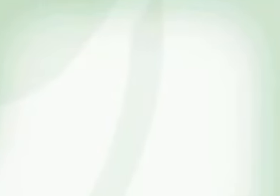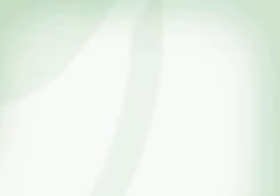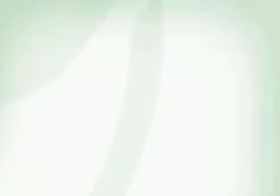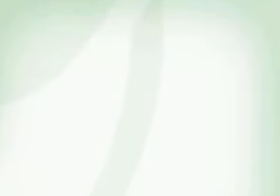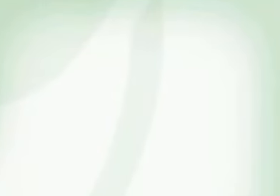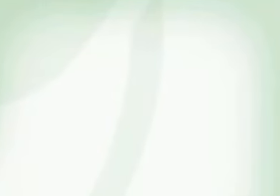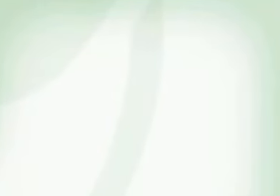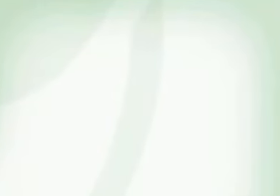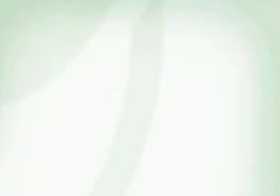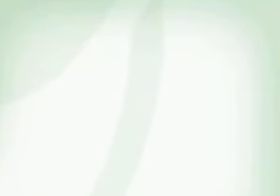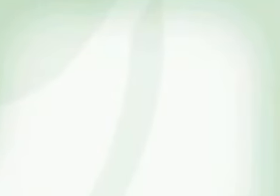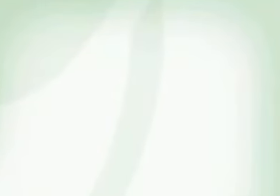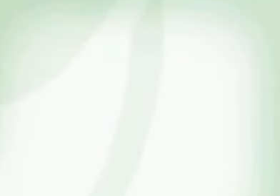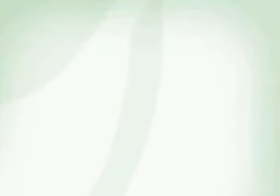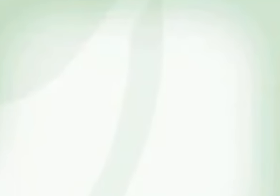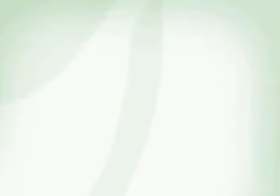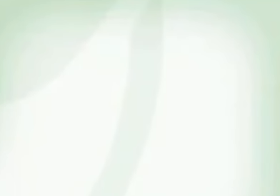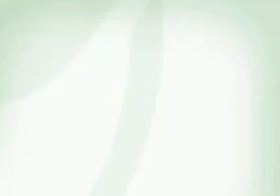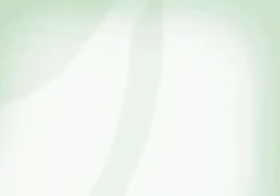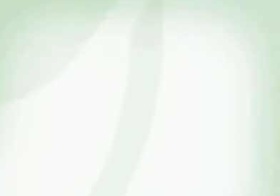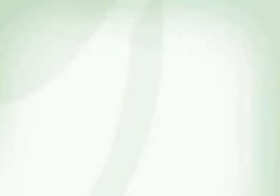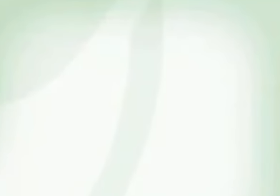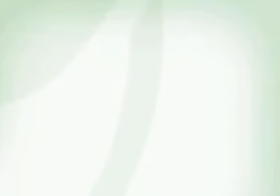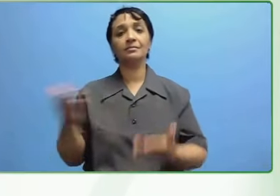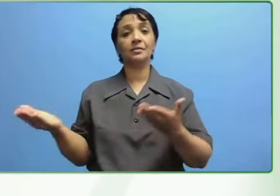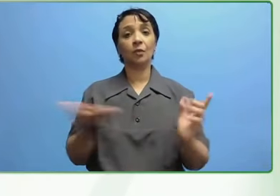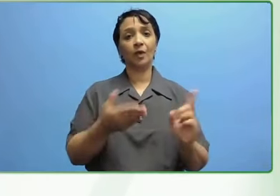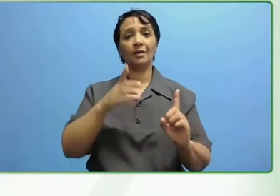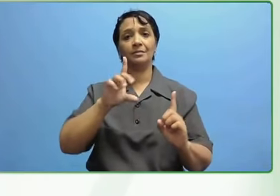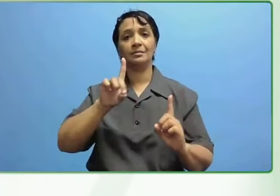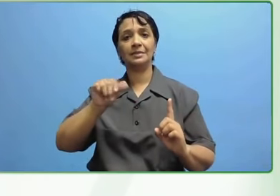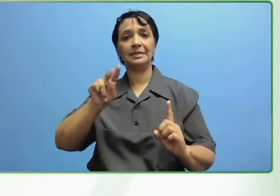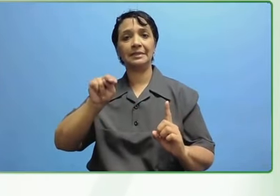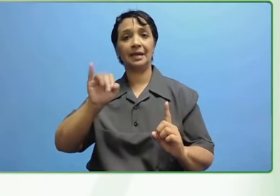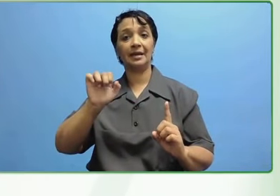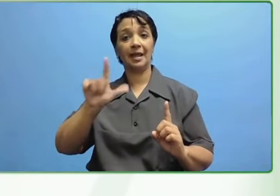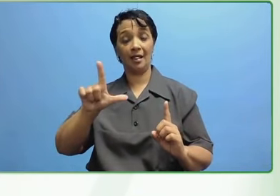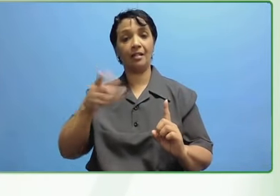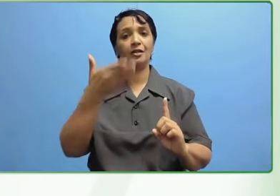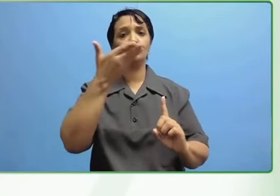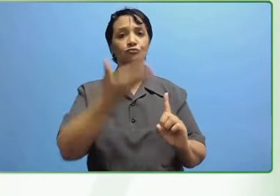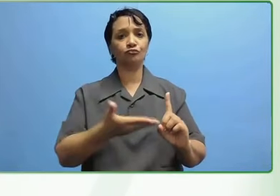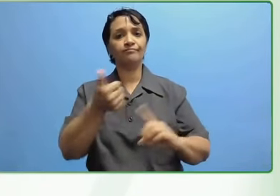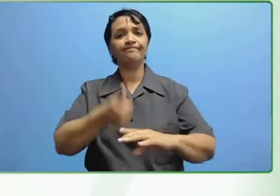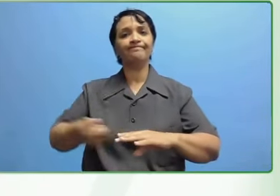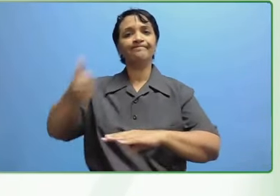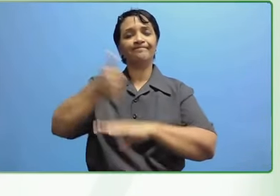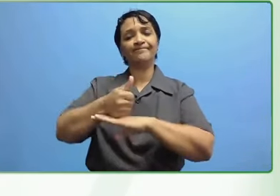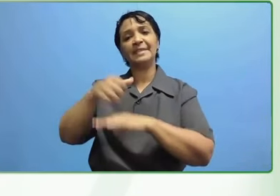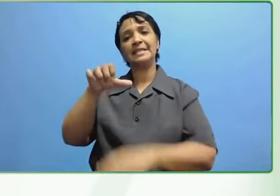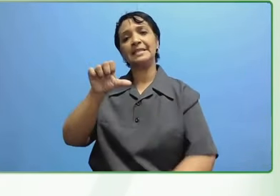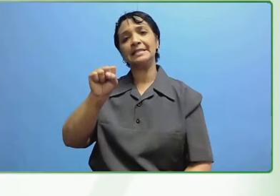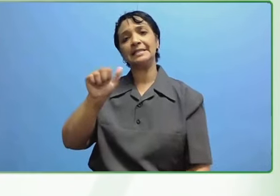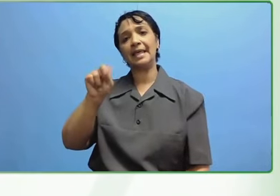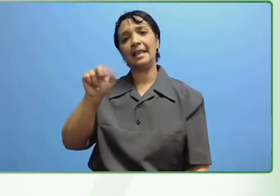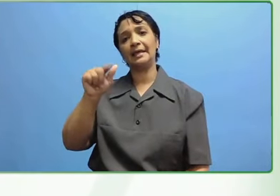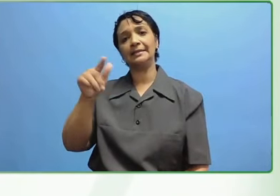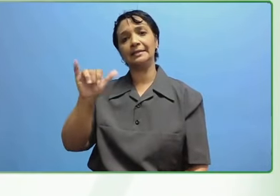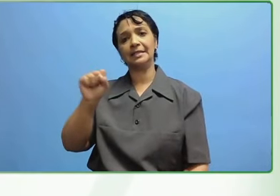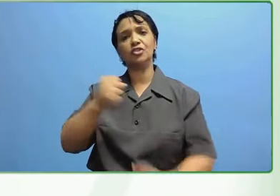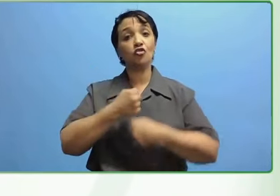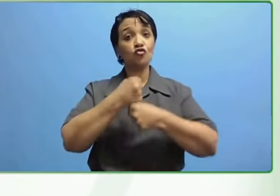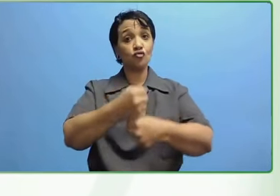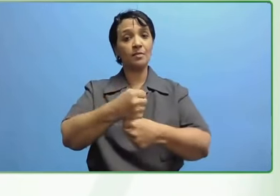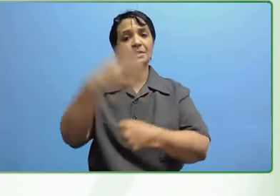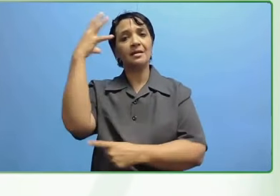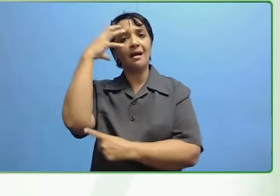So I'm delighted to welcome Daniel Concha Gamboa, who's National Director of CENADIS, and he's representing the government of